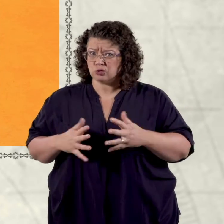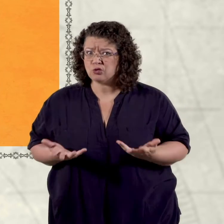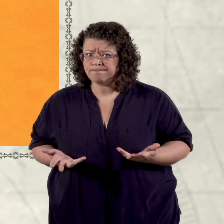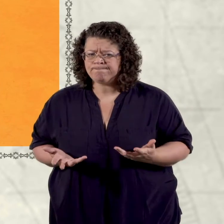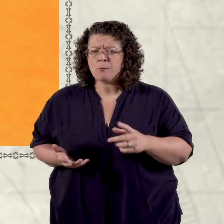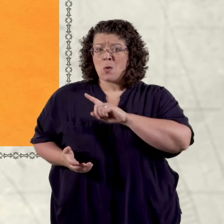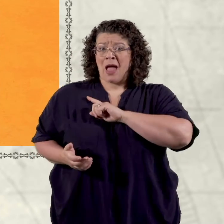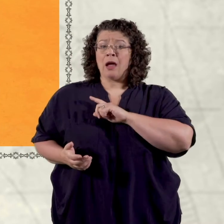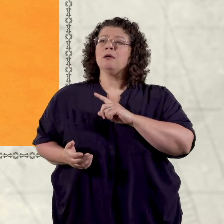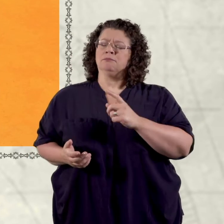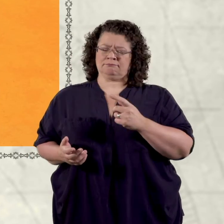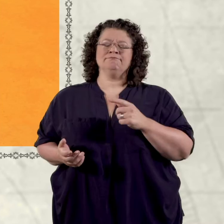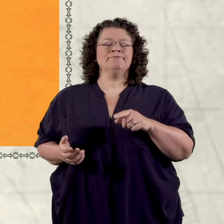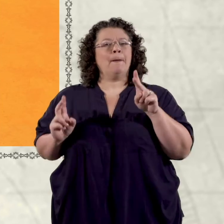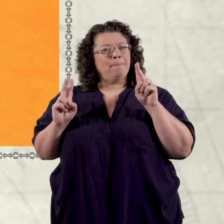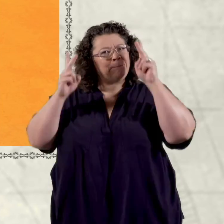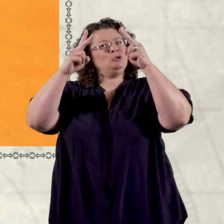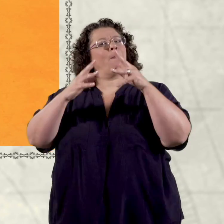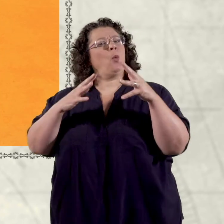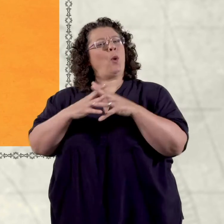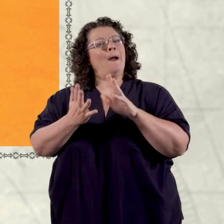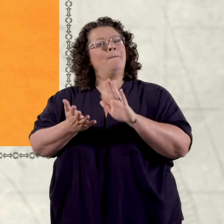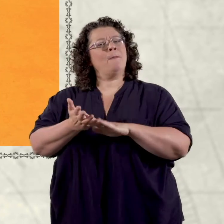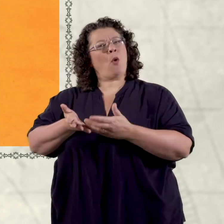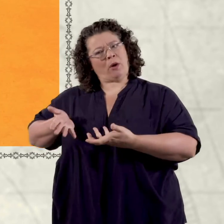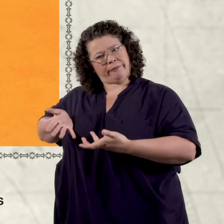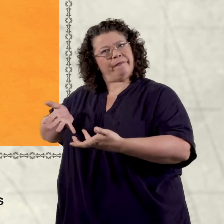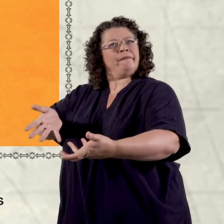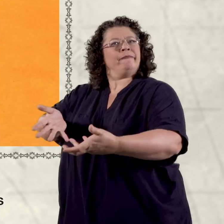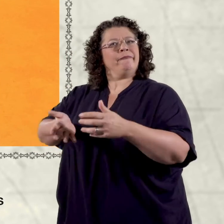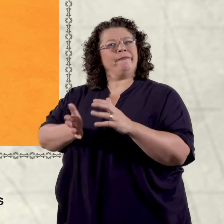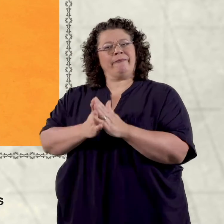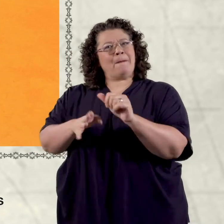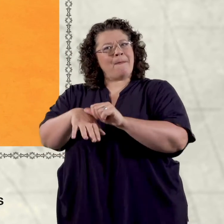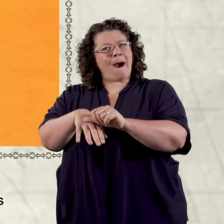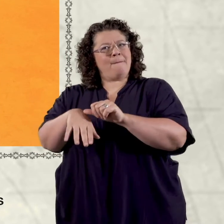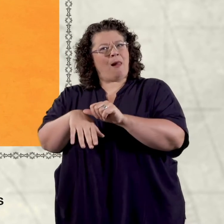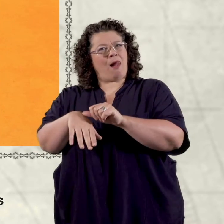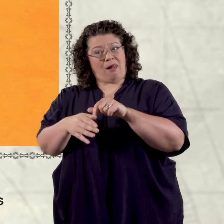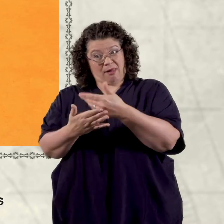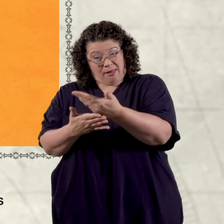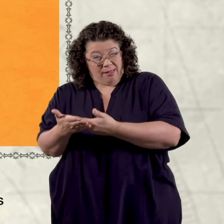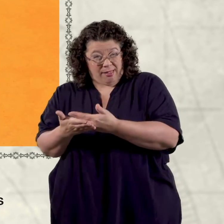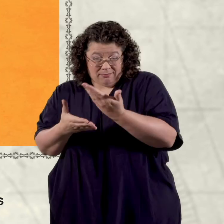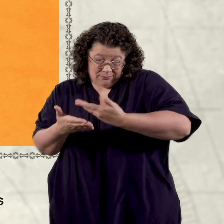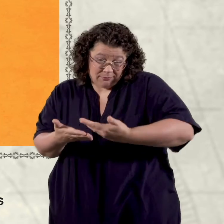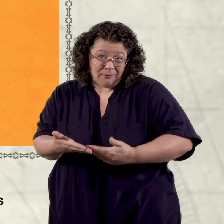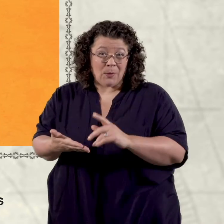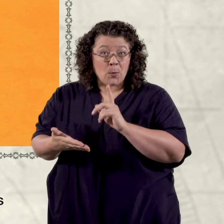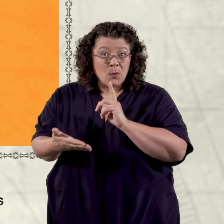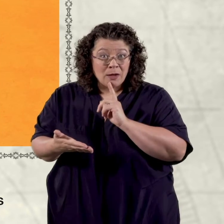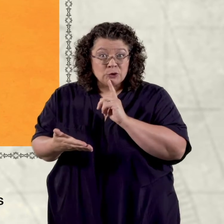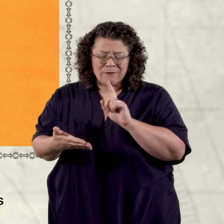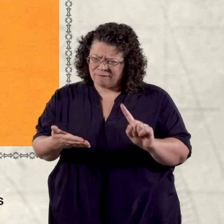country, because that's when I, the Bishop William Morgan, presented this Bible in Welsh for the first